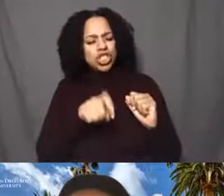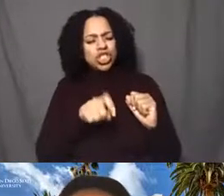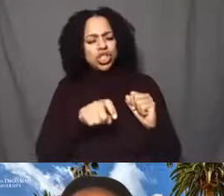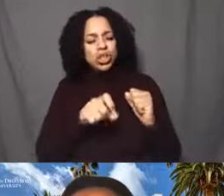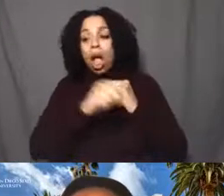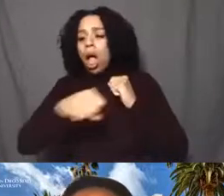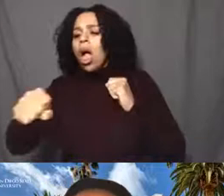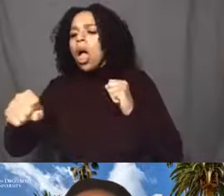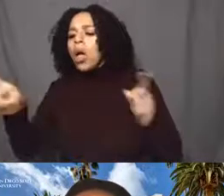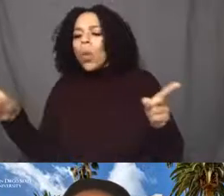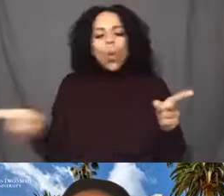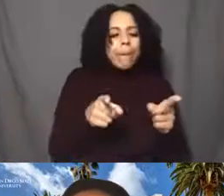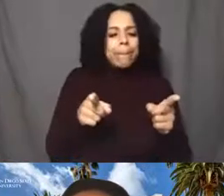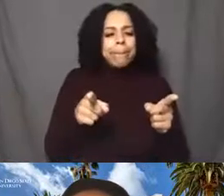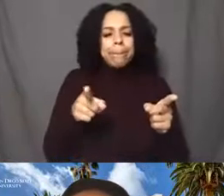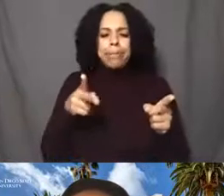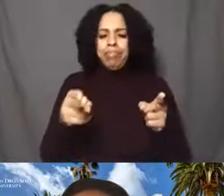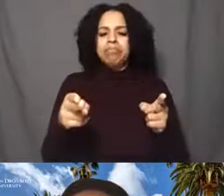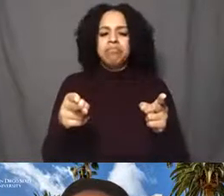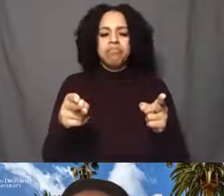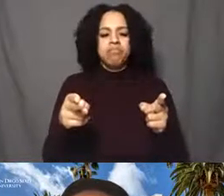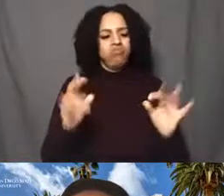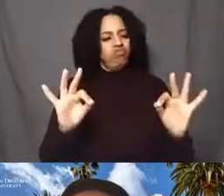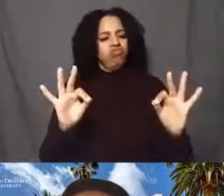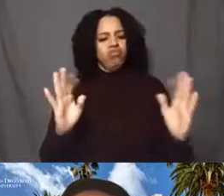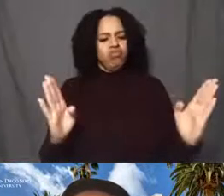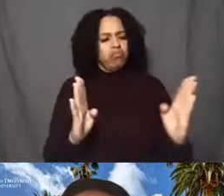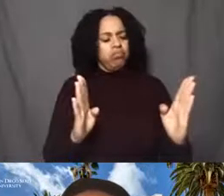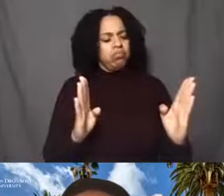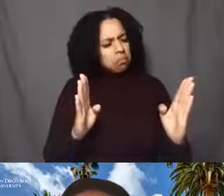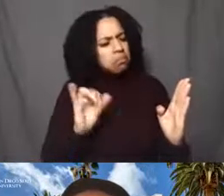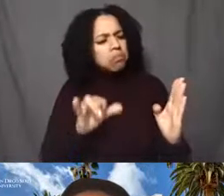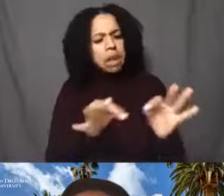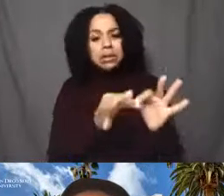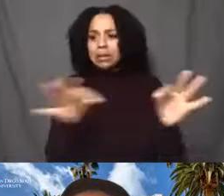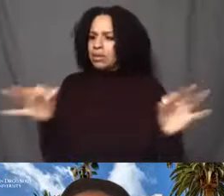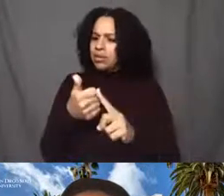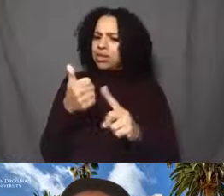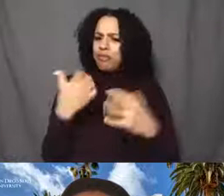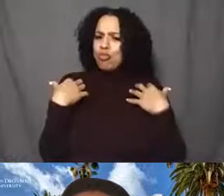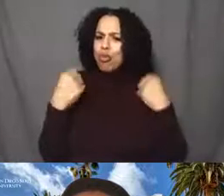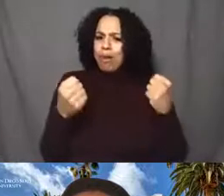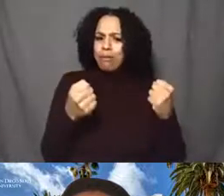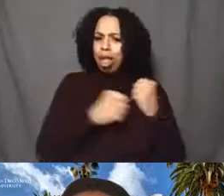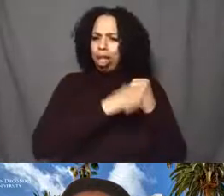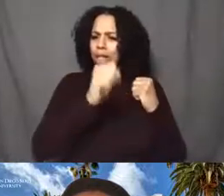but it found a reason to keep going. I smiled and I said,